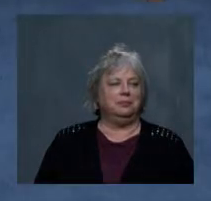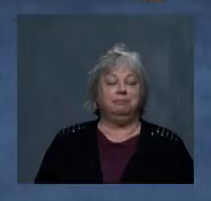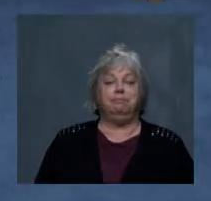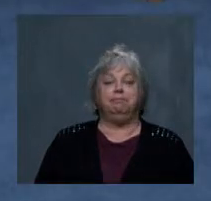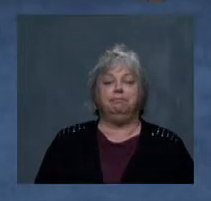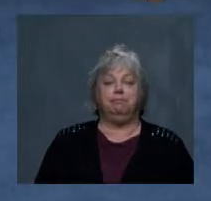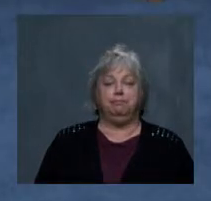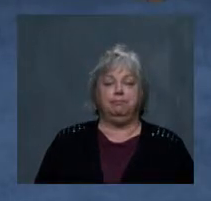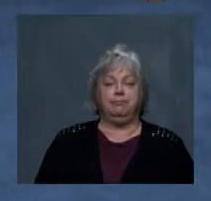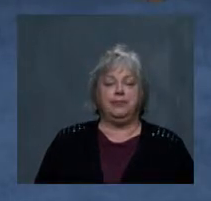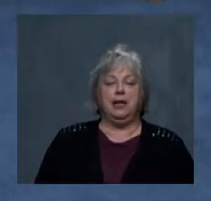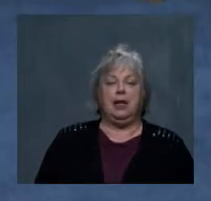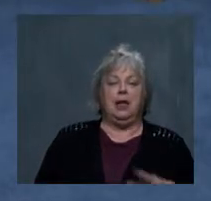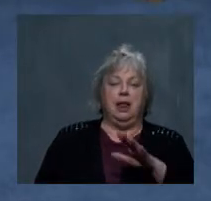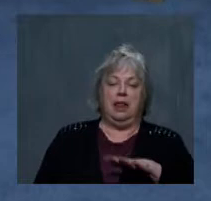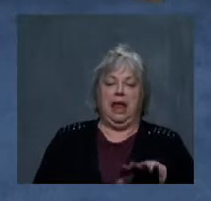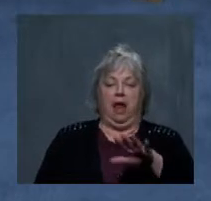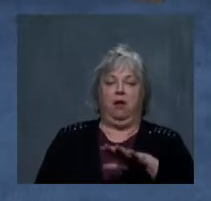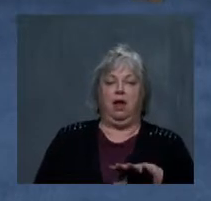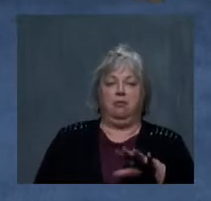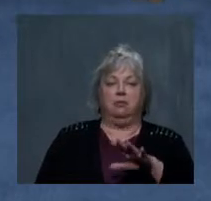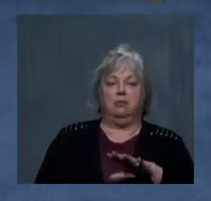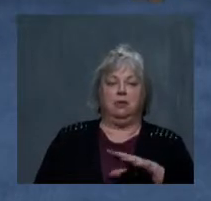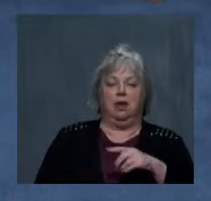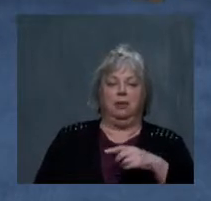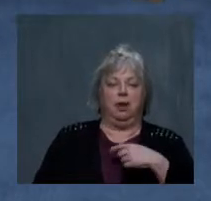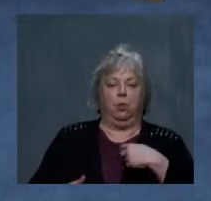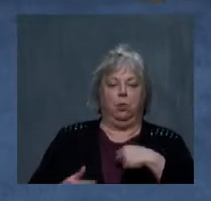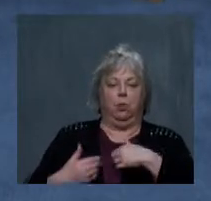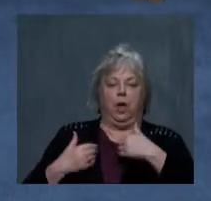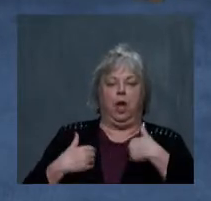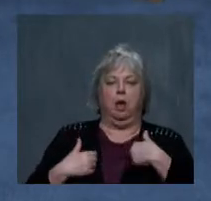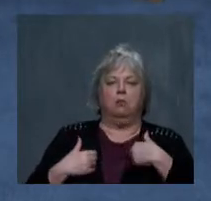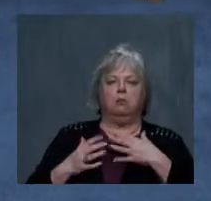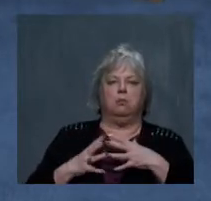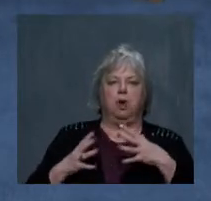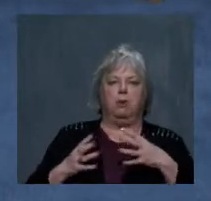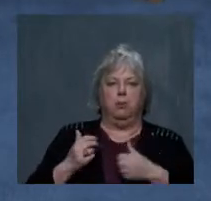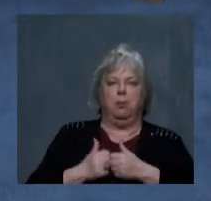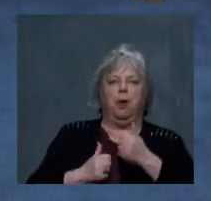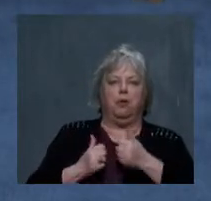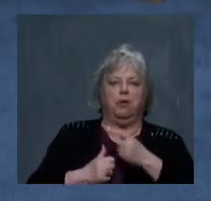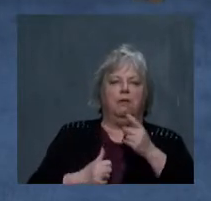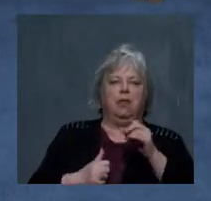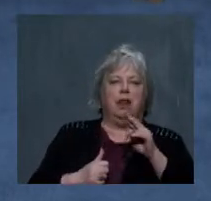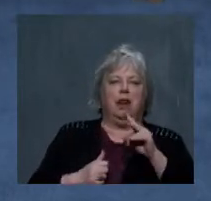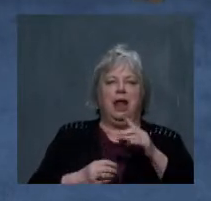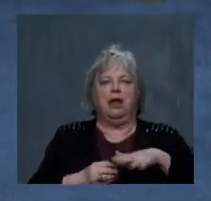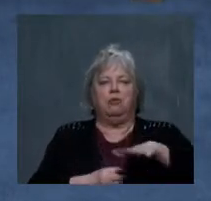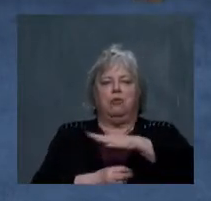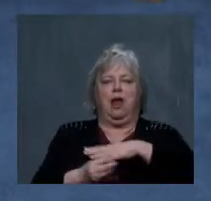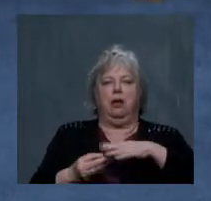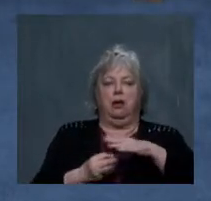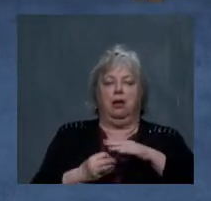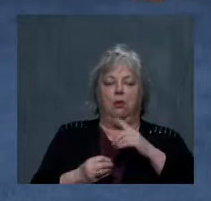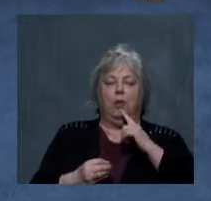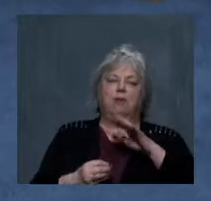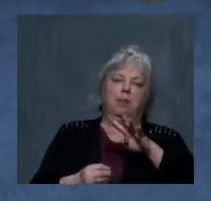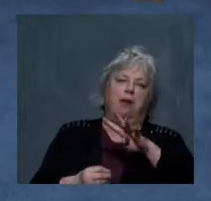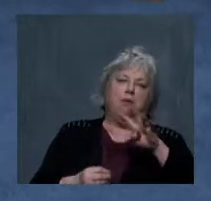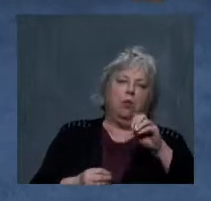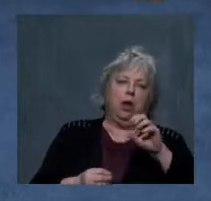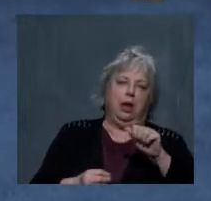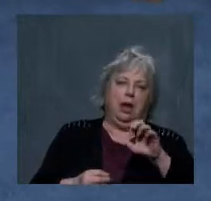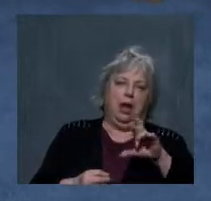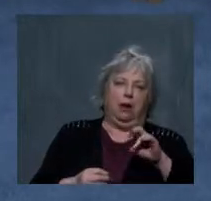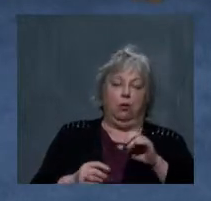As far as the area in question, I mean, we own pretty much most of the land around it, to be honest. We own around 40